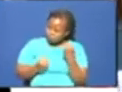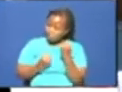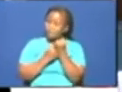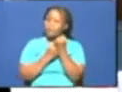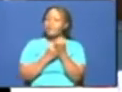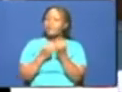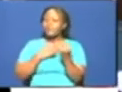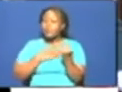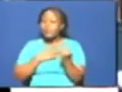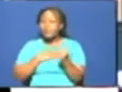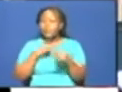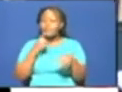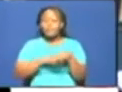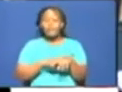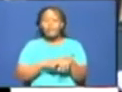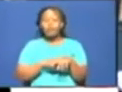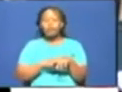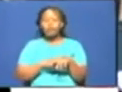shunned by many.